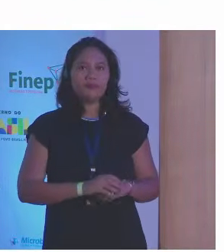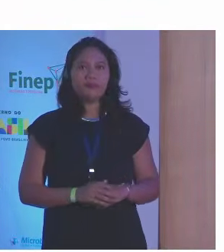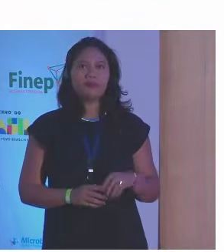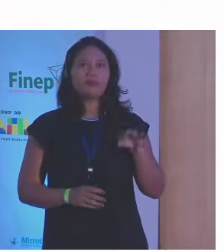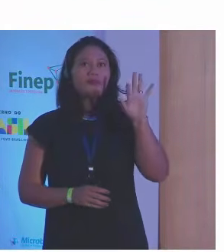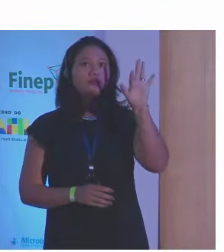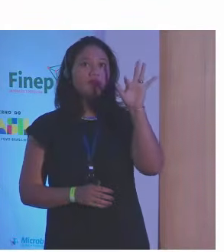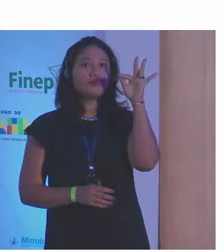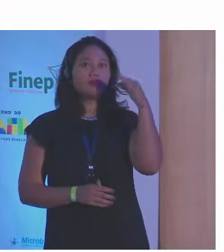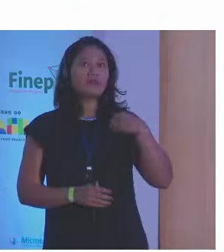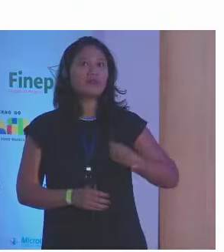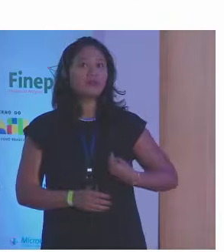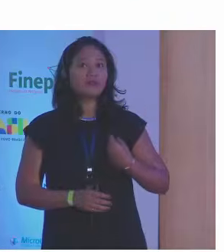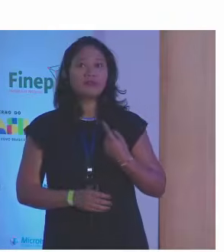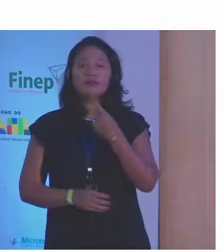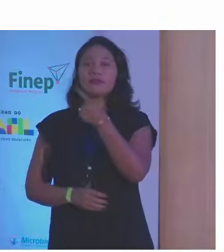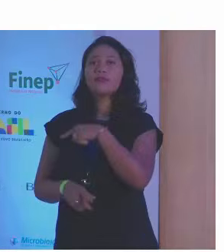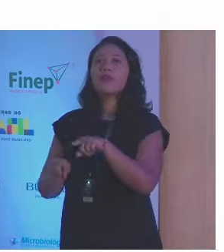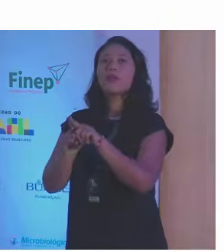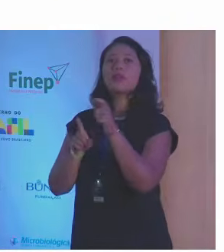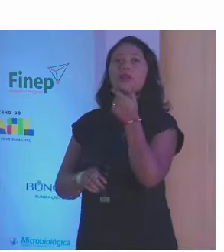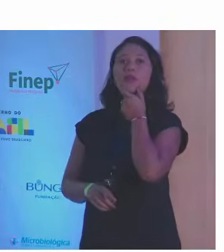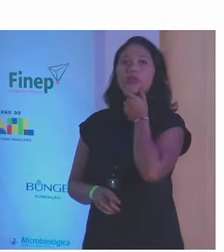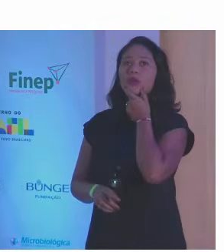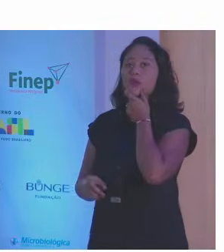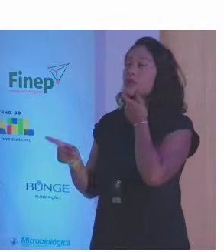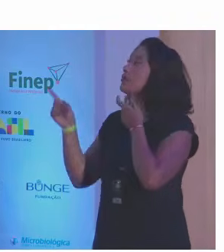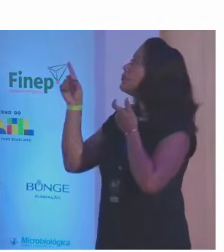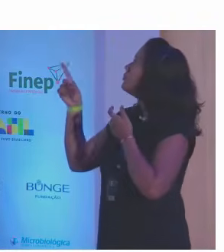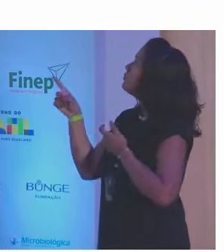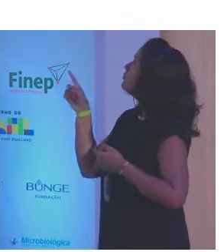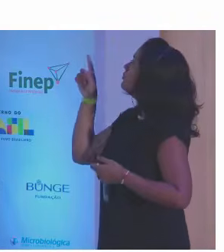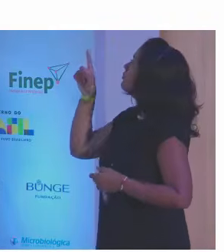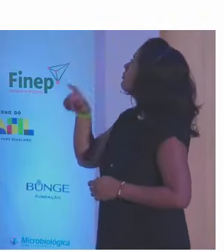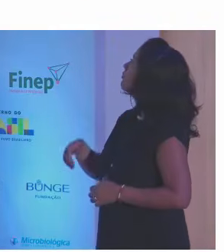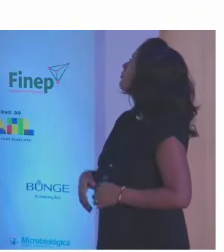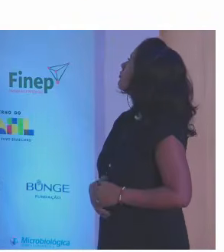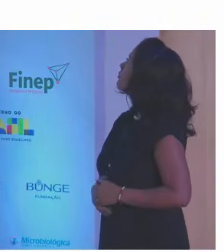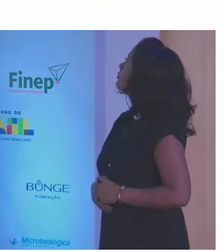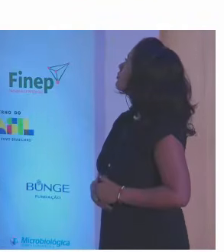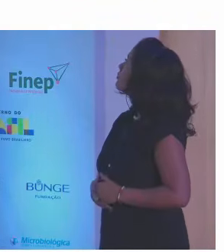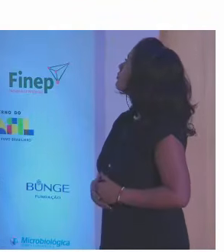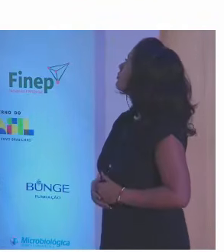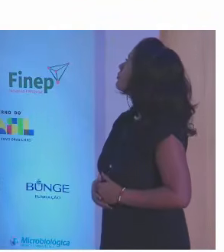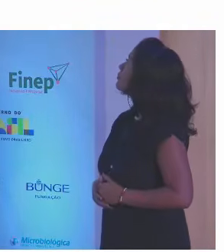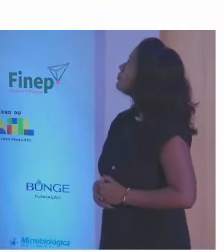in the UK, they were doing something which was exactly the same. And the Norwegian, they were supposed to take care of the